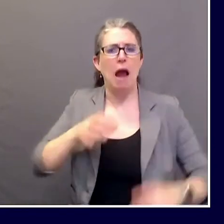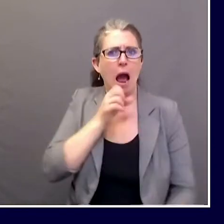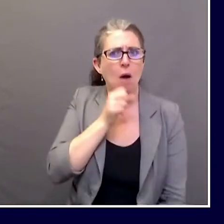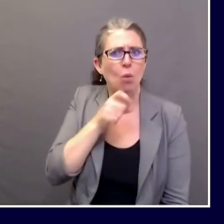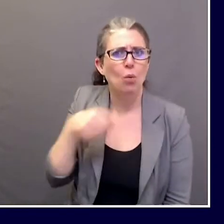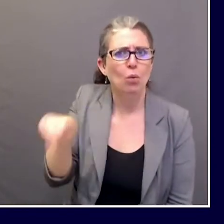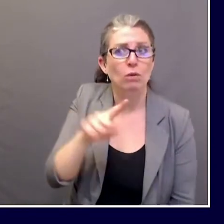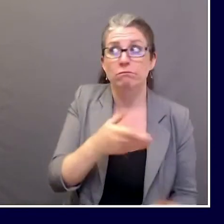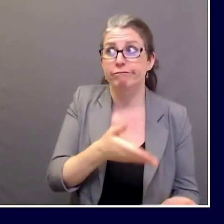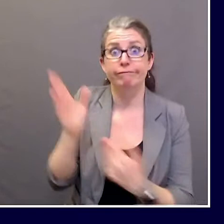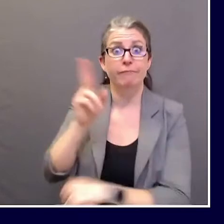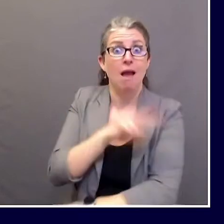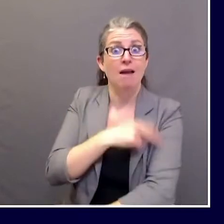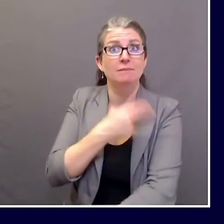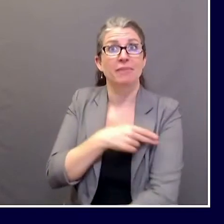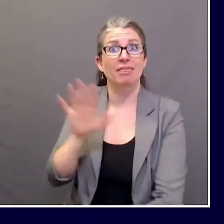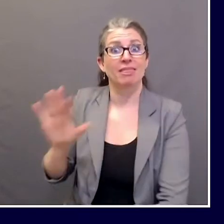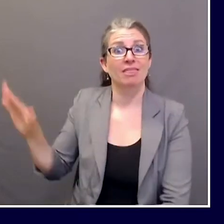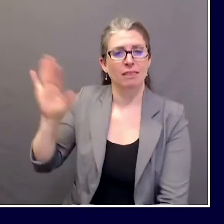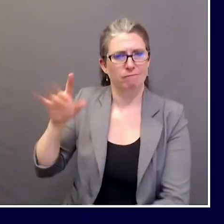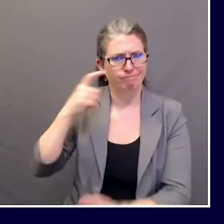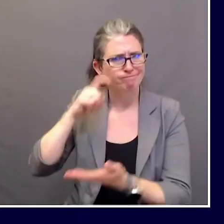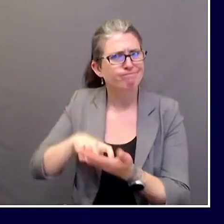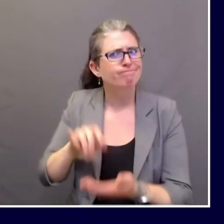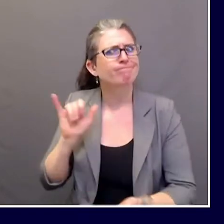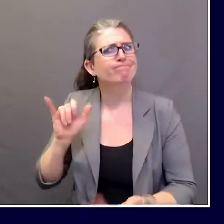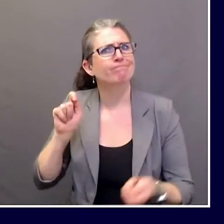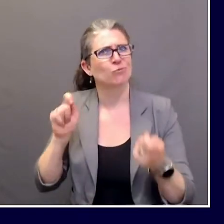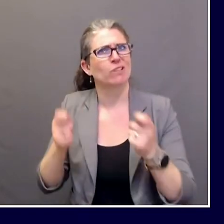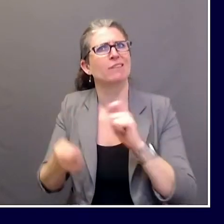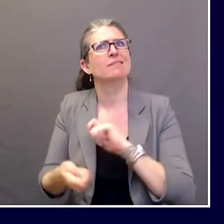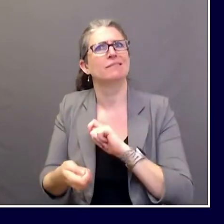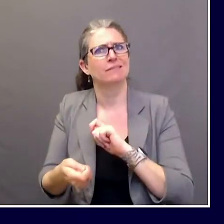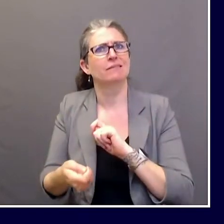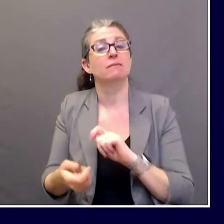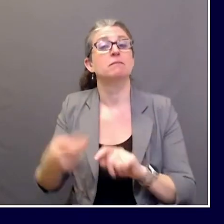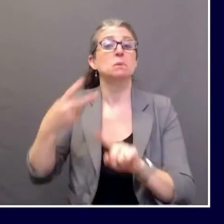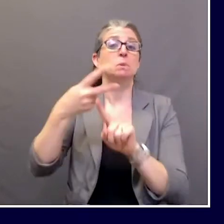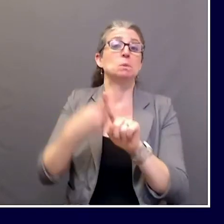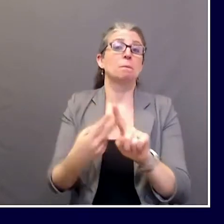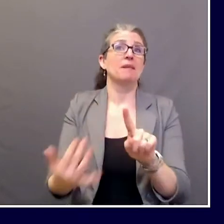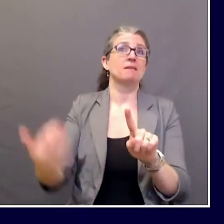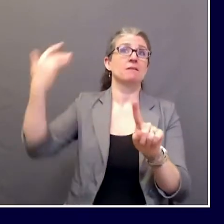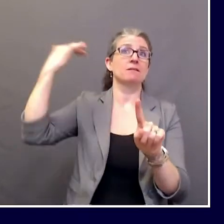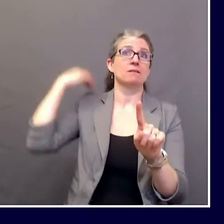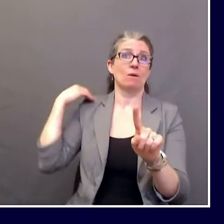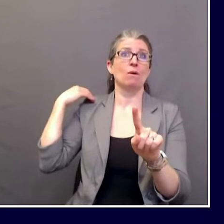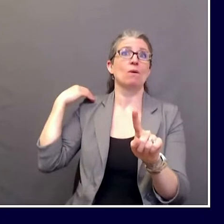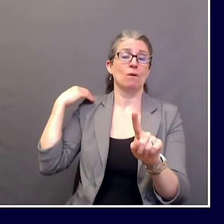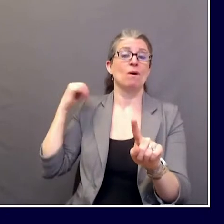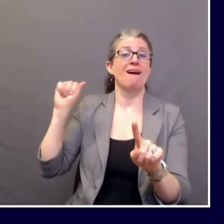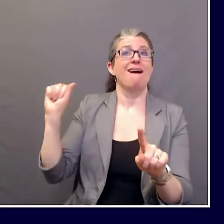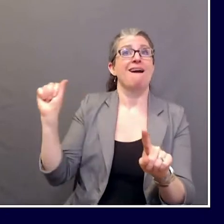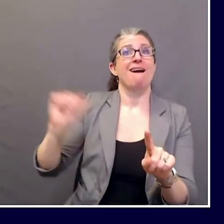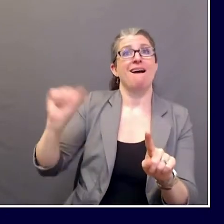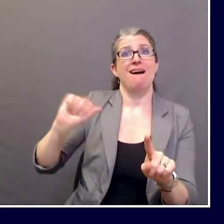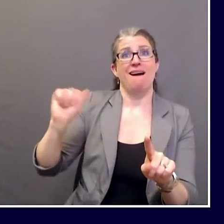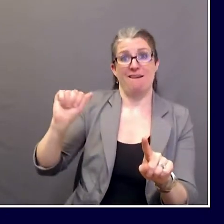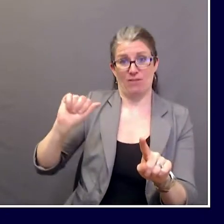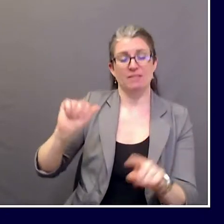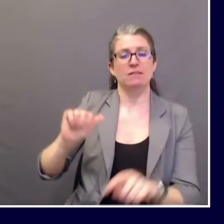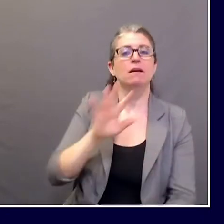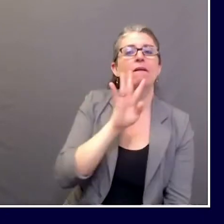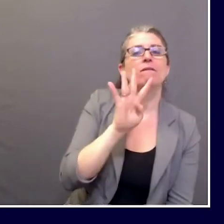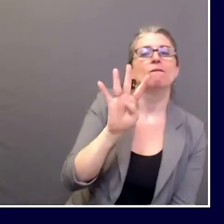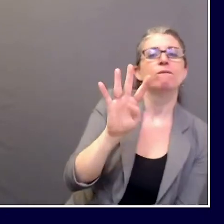the average age of new cases in Maine for COVID-19 was about 43. Now it's down to about 35. So